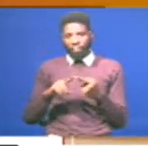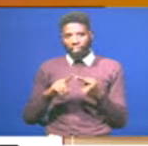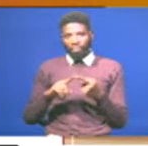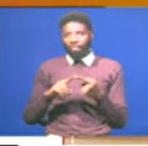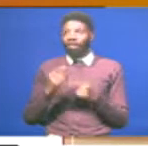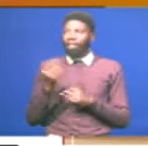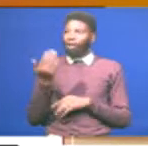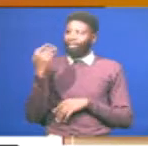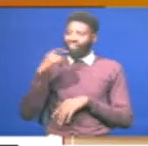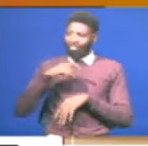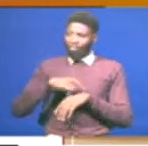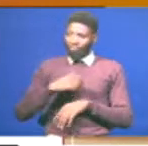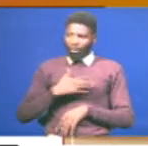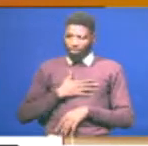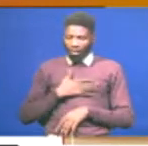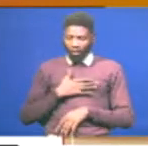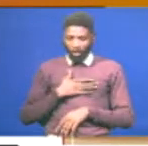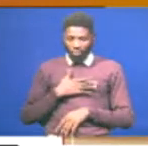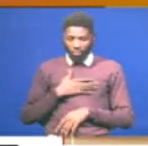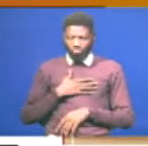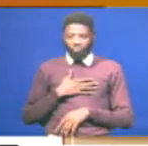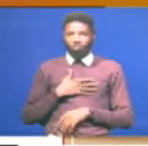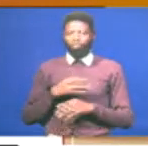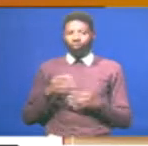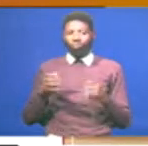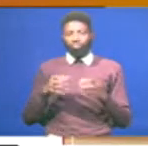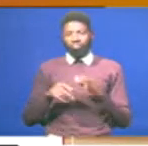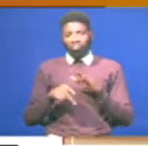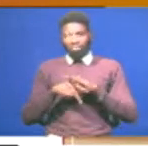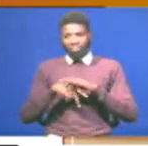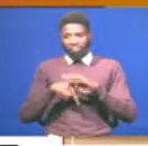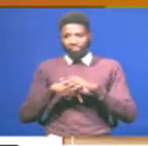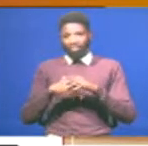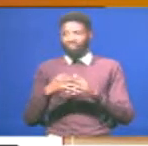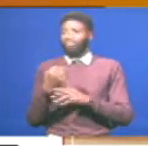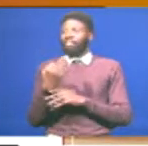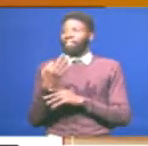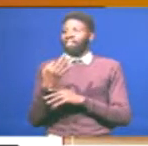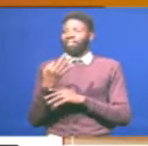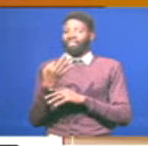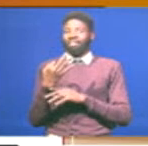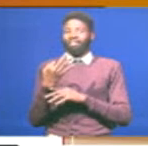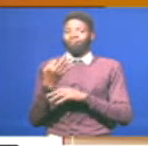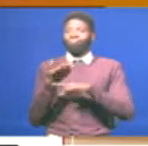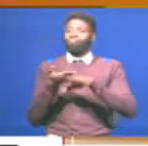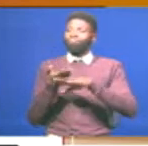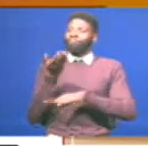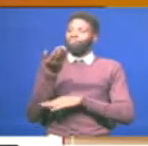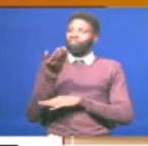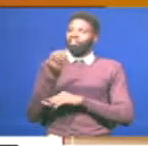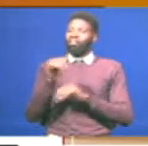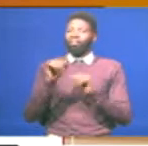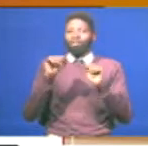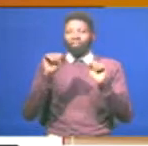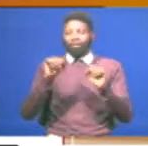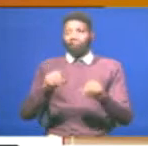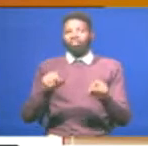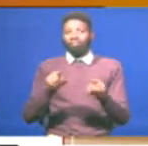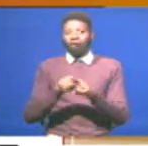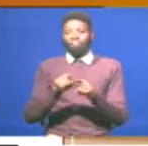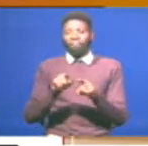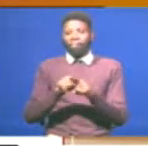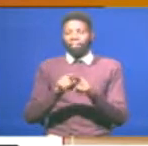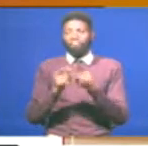time, those from primary 3 upwards would go back to school in the